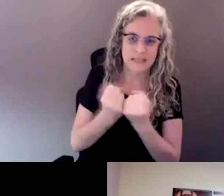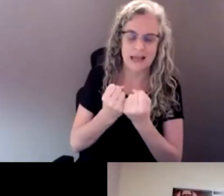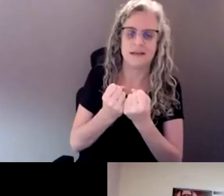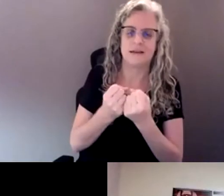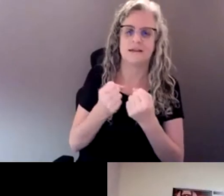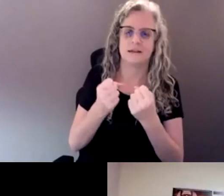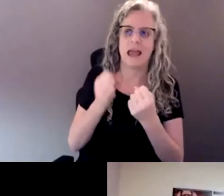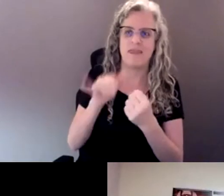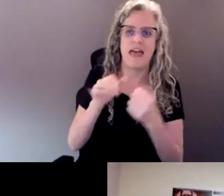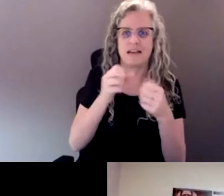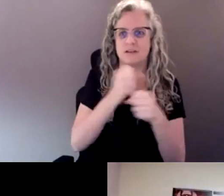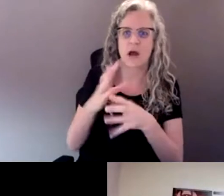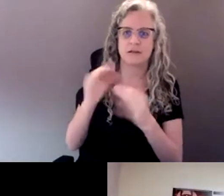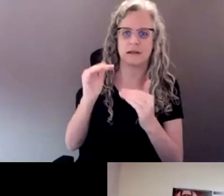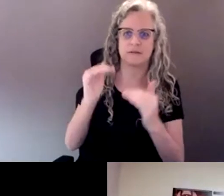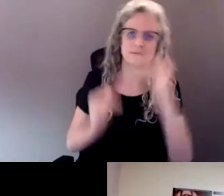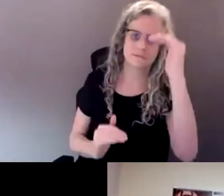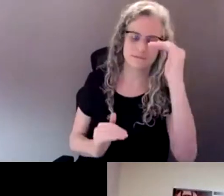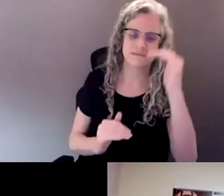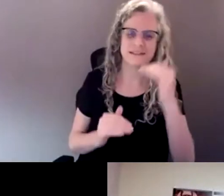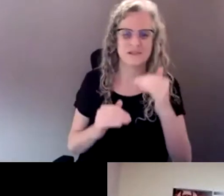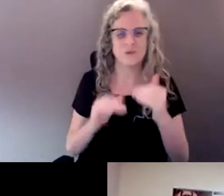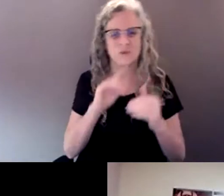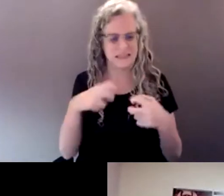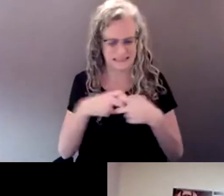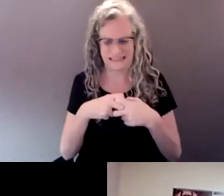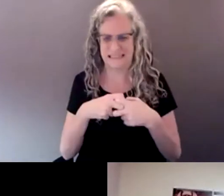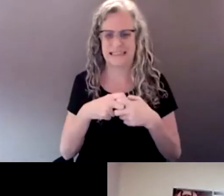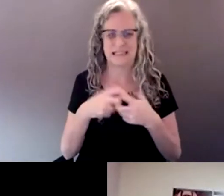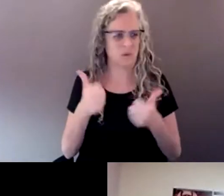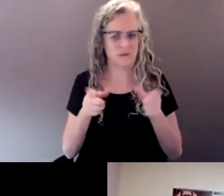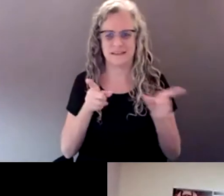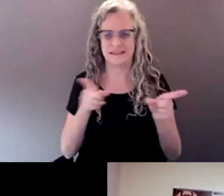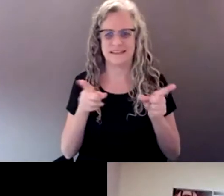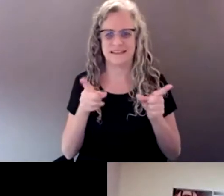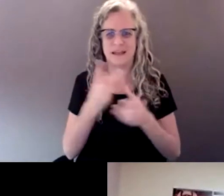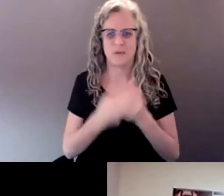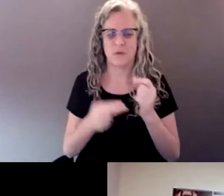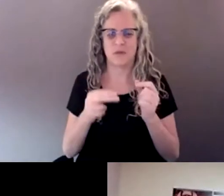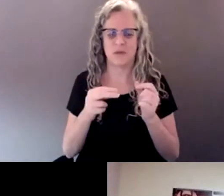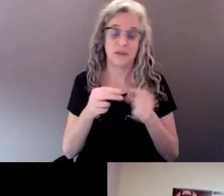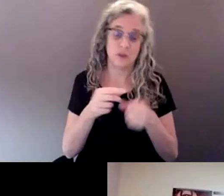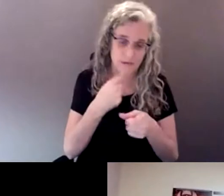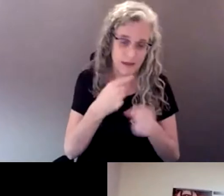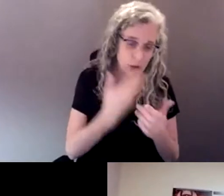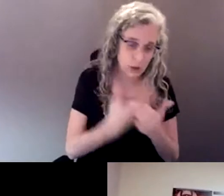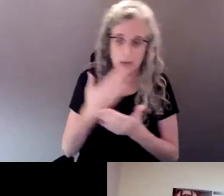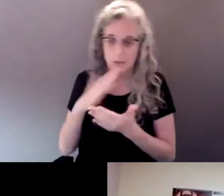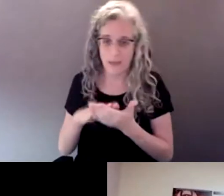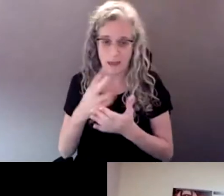So it's that catch-22 where you can't, the good and what you call the good and the bad, they're